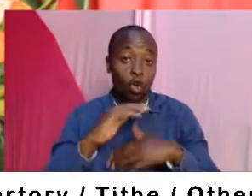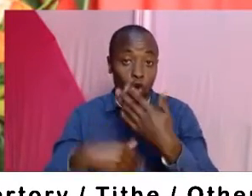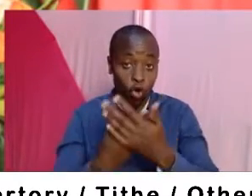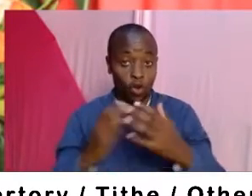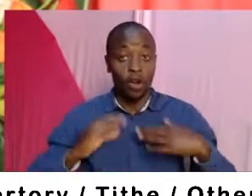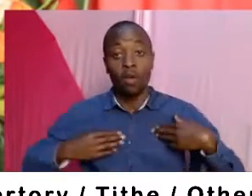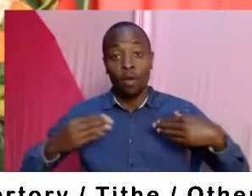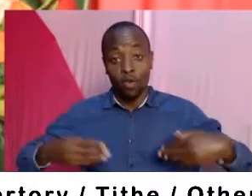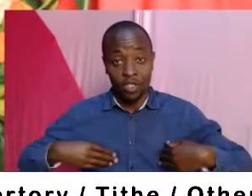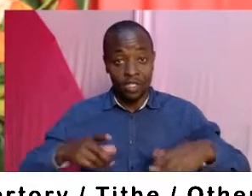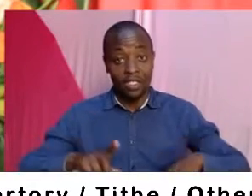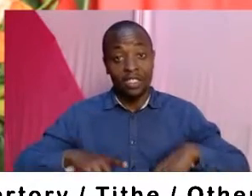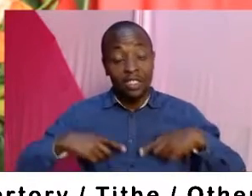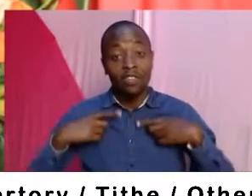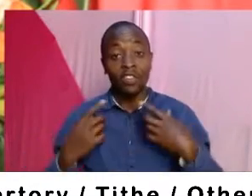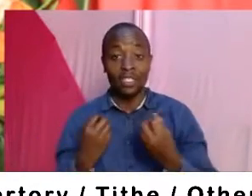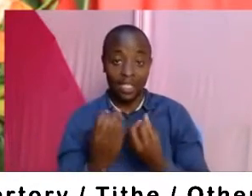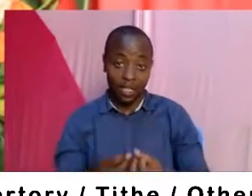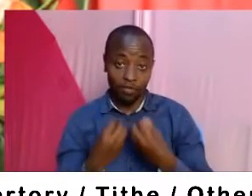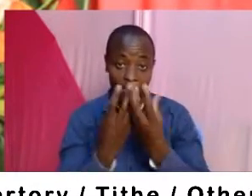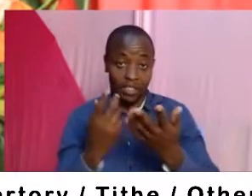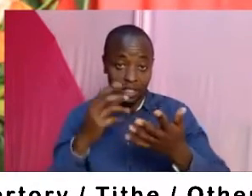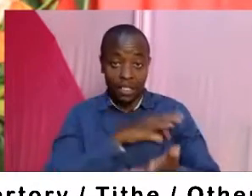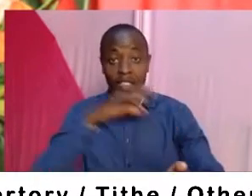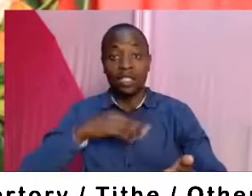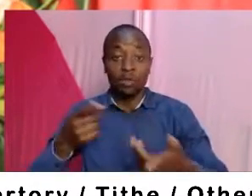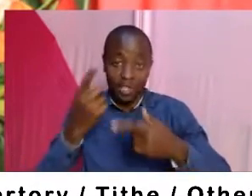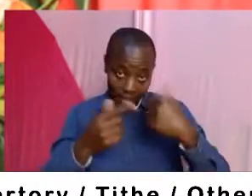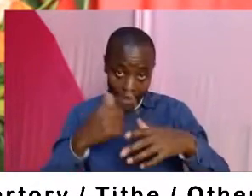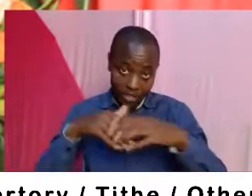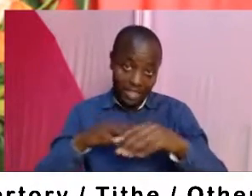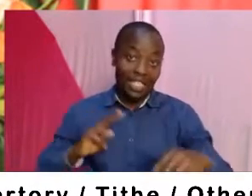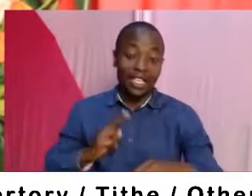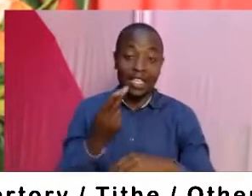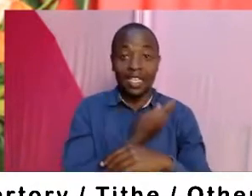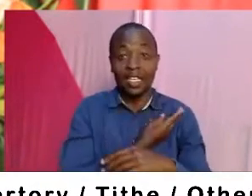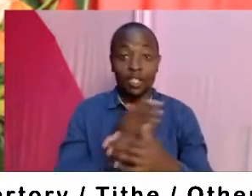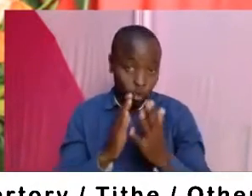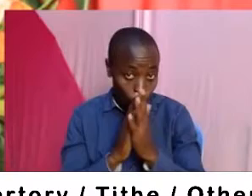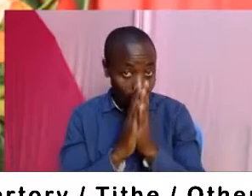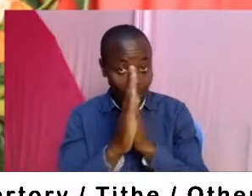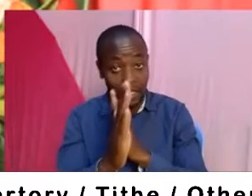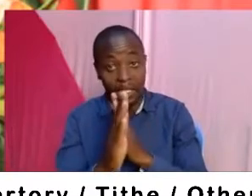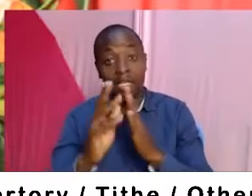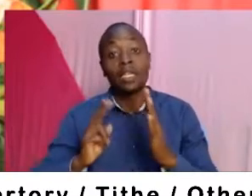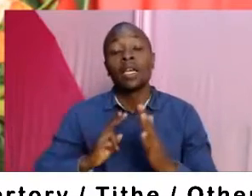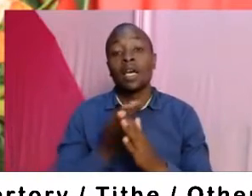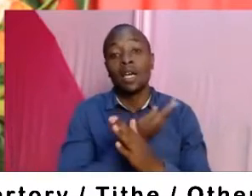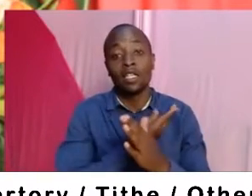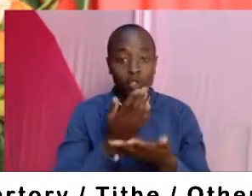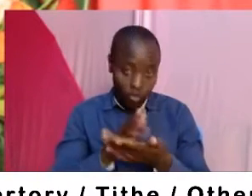to God as living sacrifices, when the Spirit of God comes into us, it will direct us. I'll